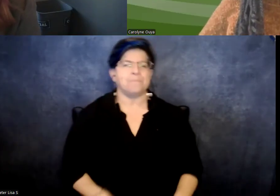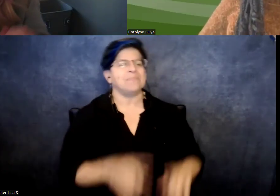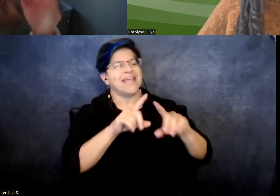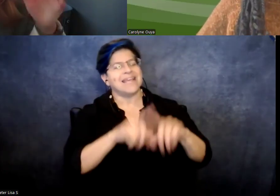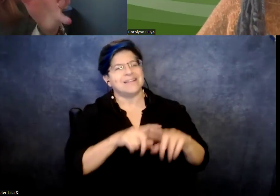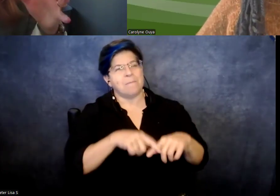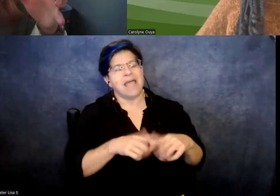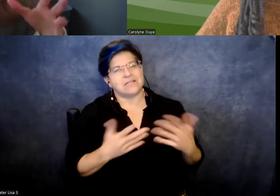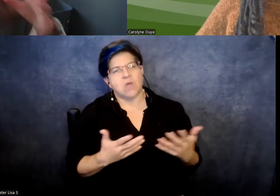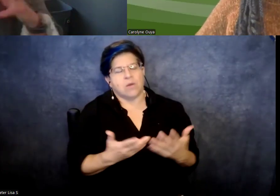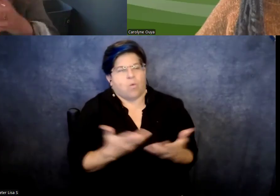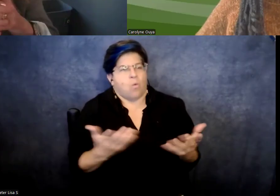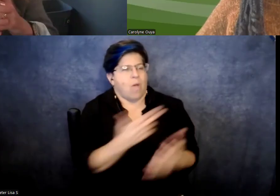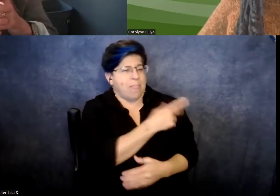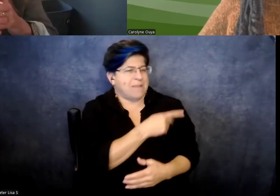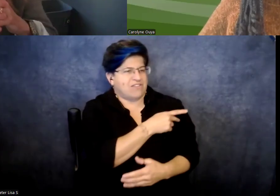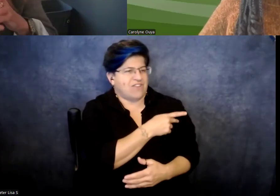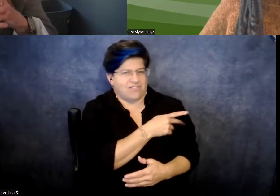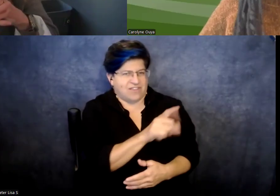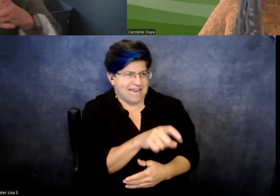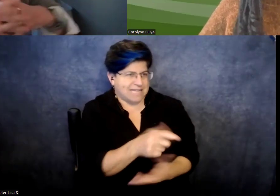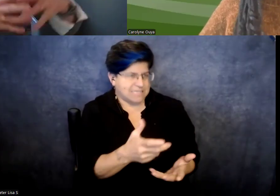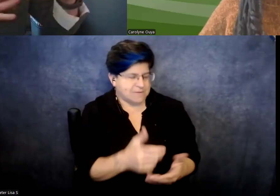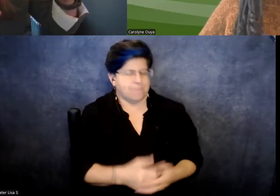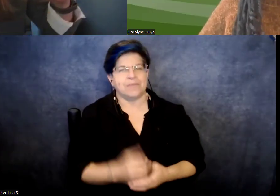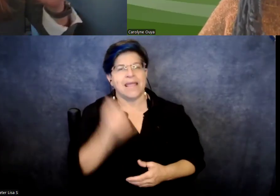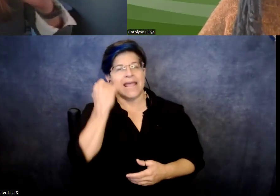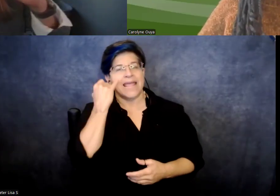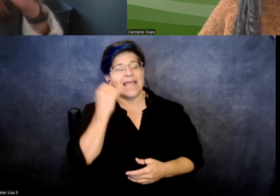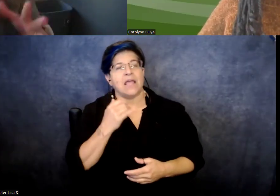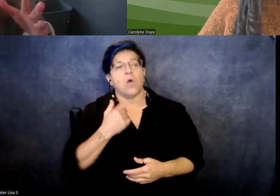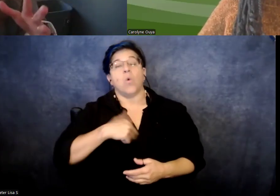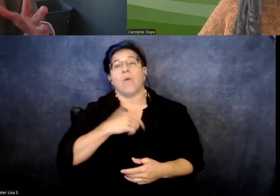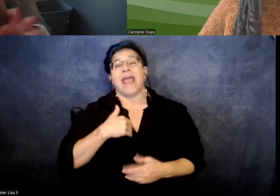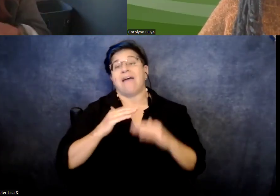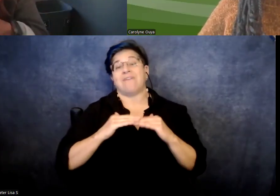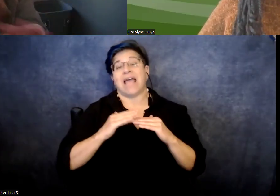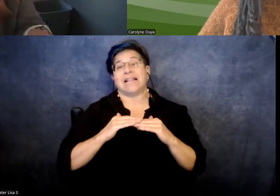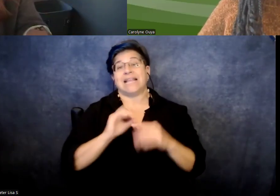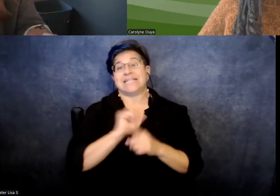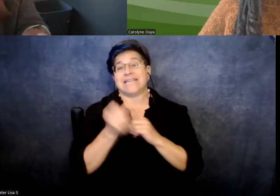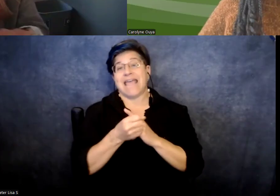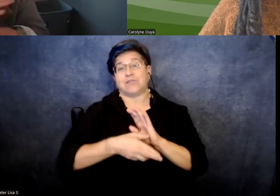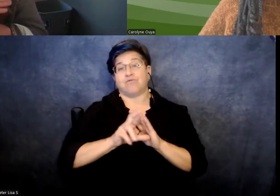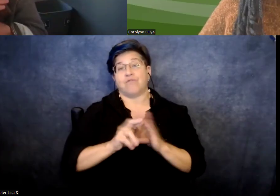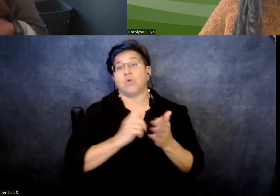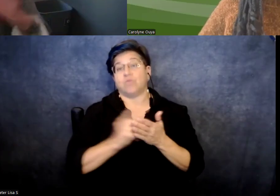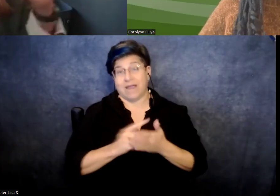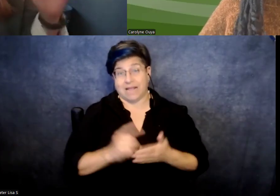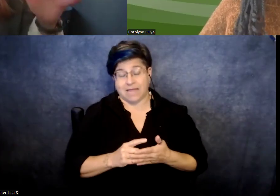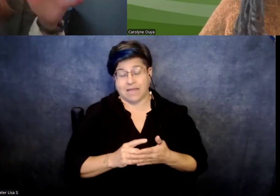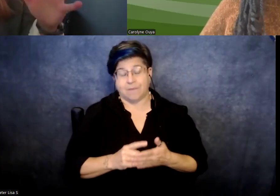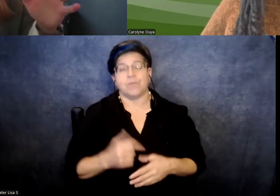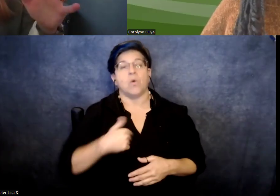on what the patient is coming to us for. So if we have at least case reviews every week. We have